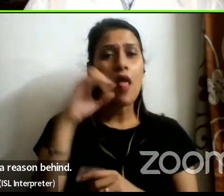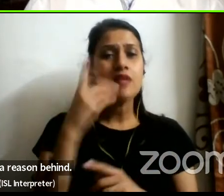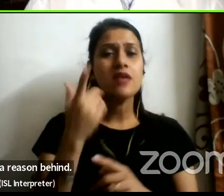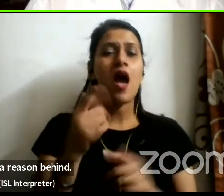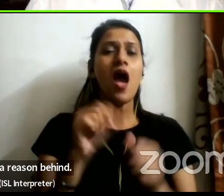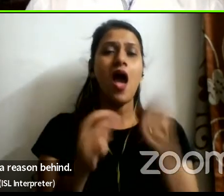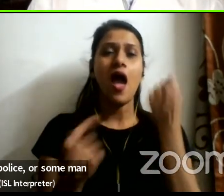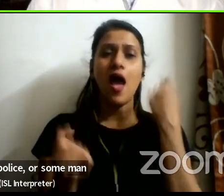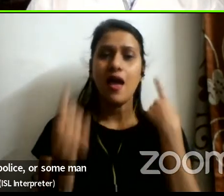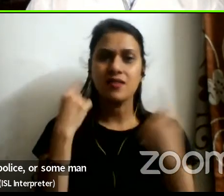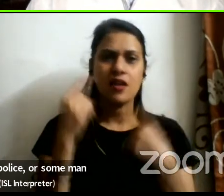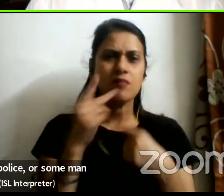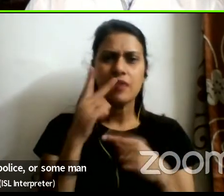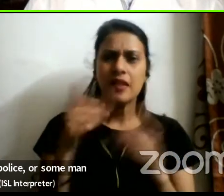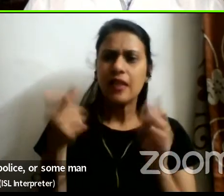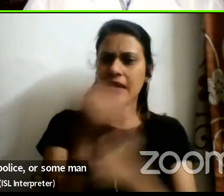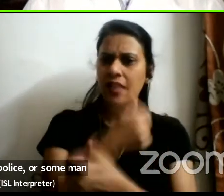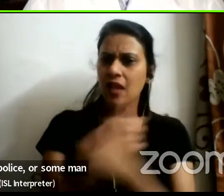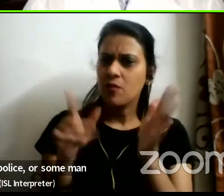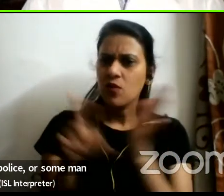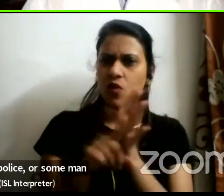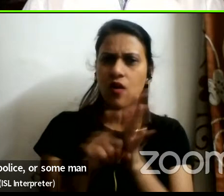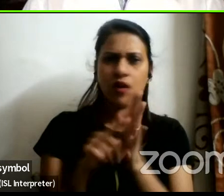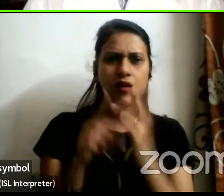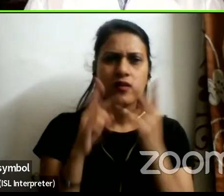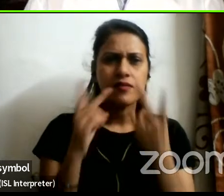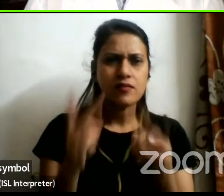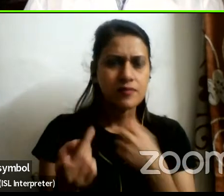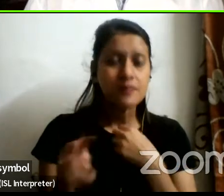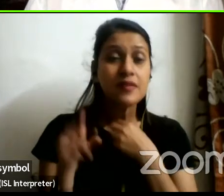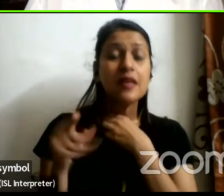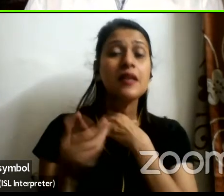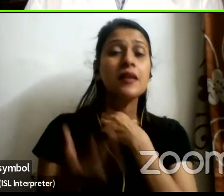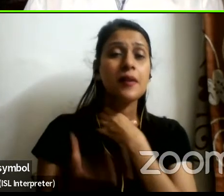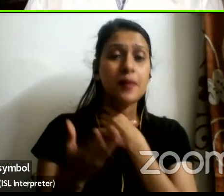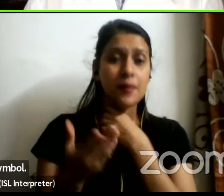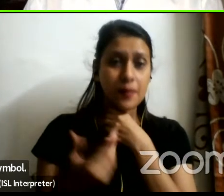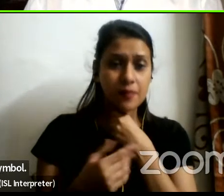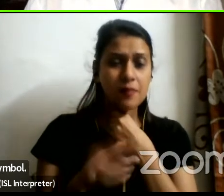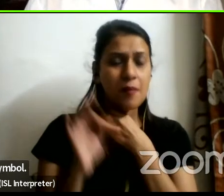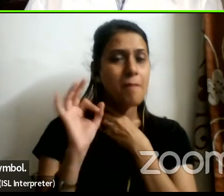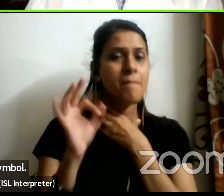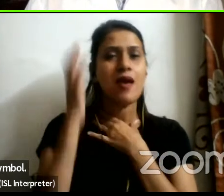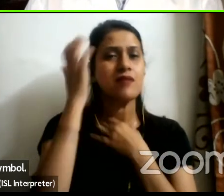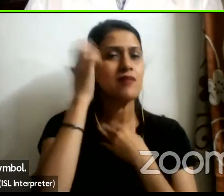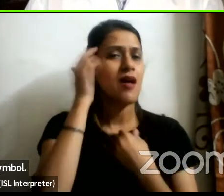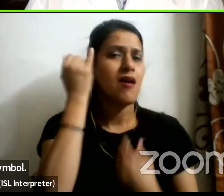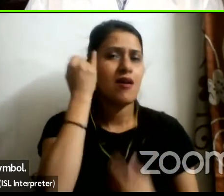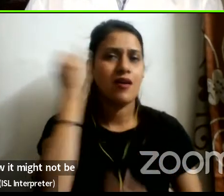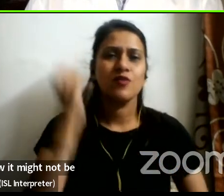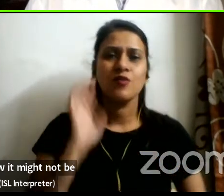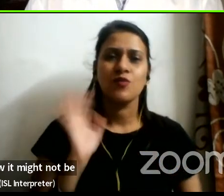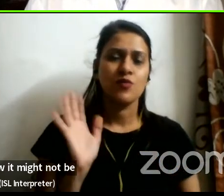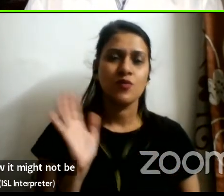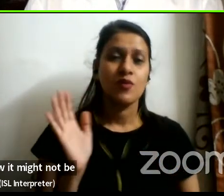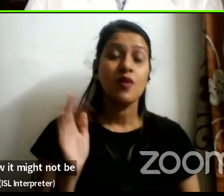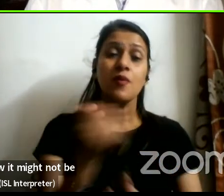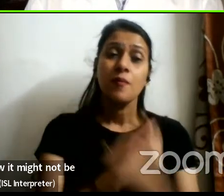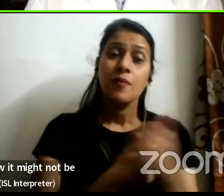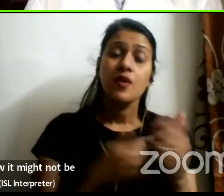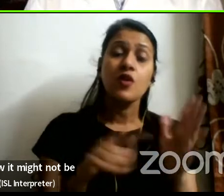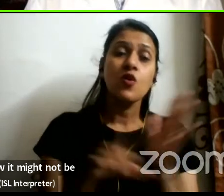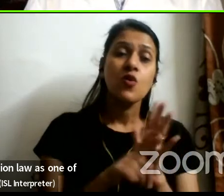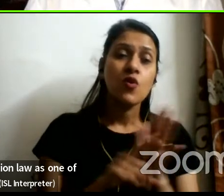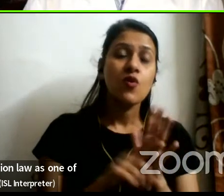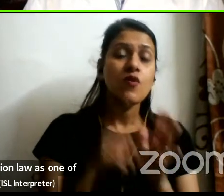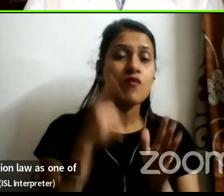also have competition law, I can see what Amber is saying, that it might not be the best idea to think about competition law as one of those laws at the